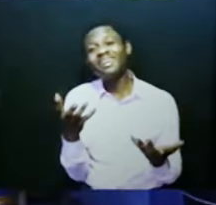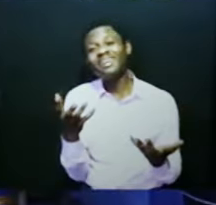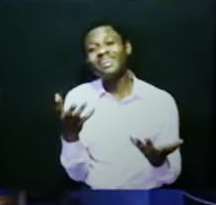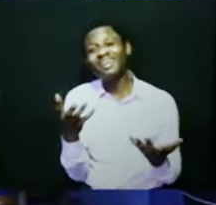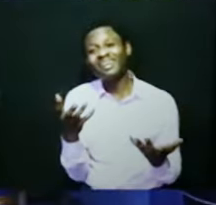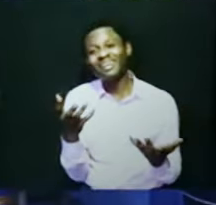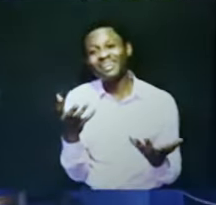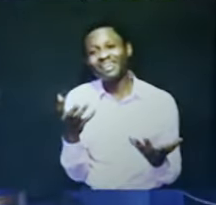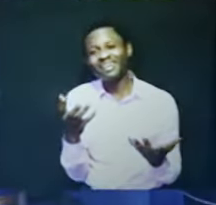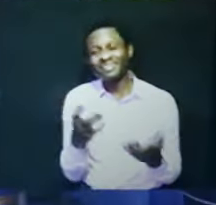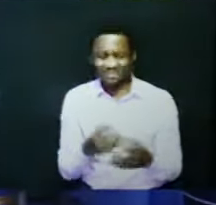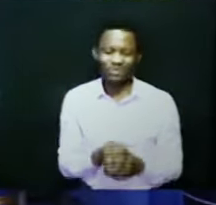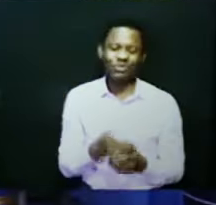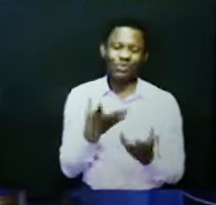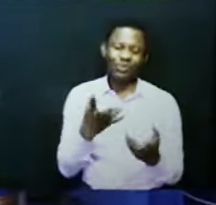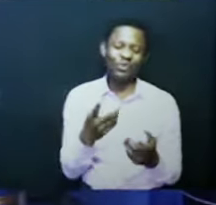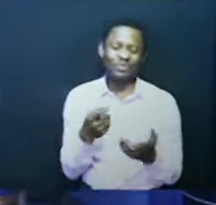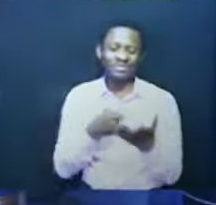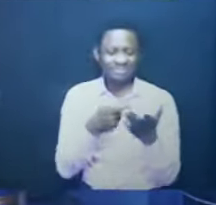Repositioning your hands.